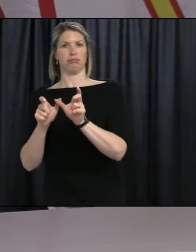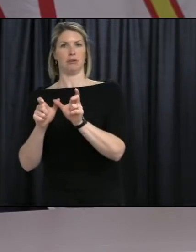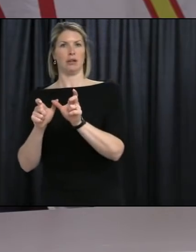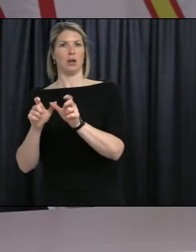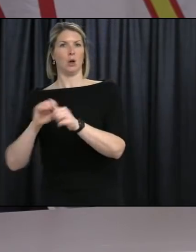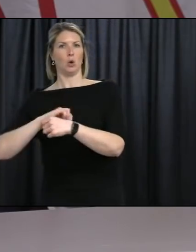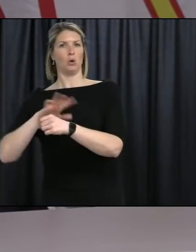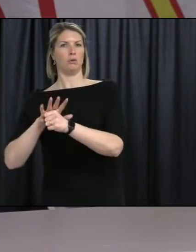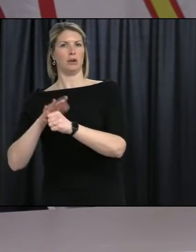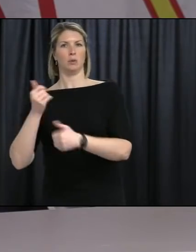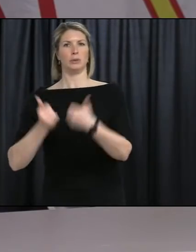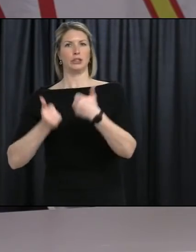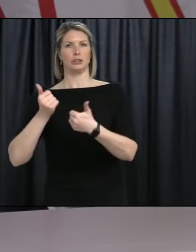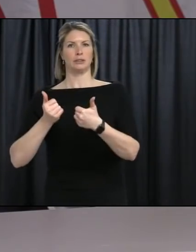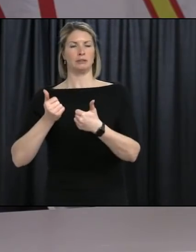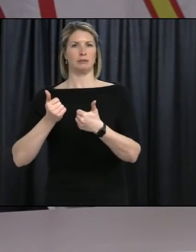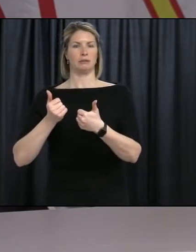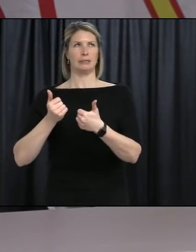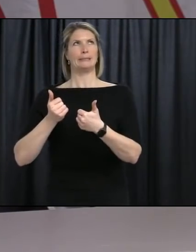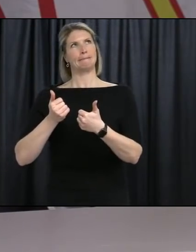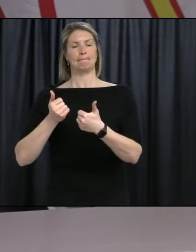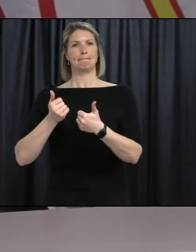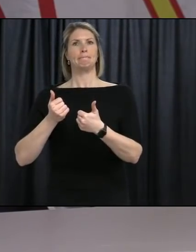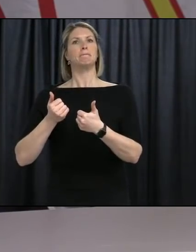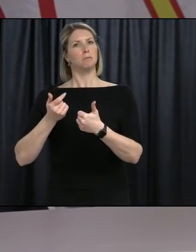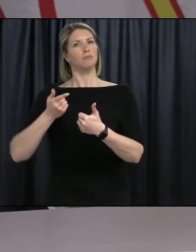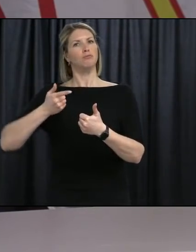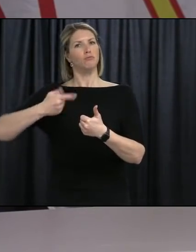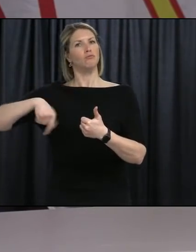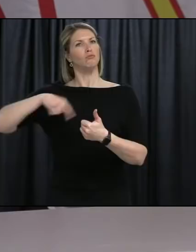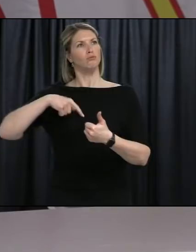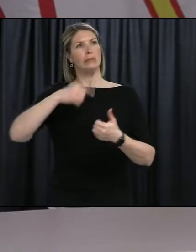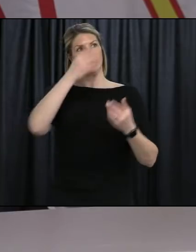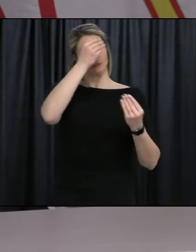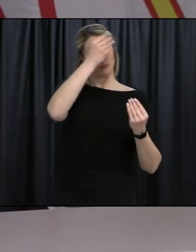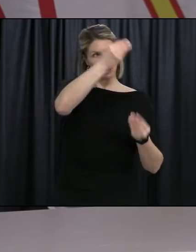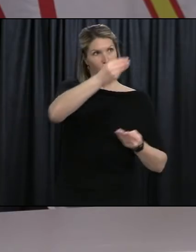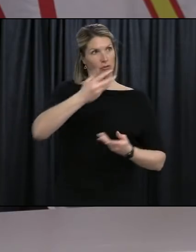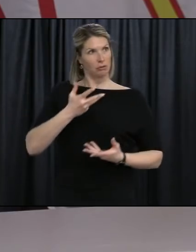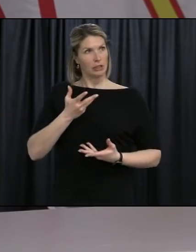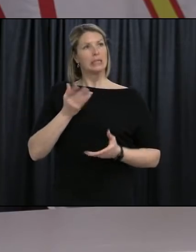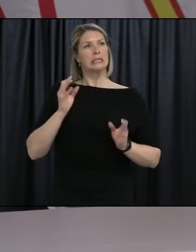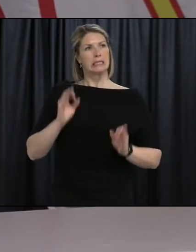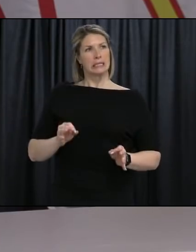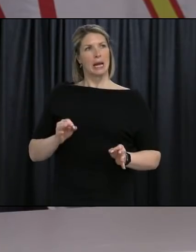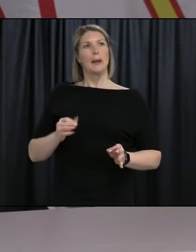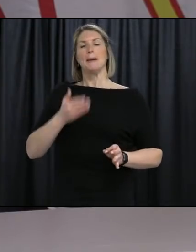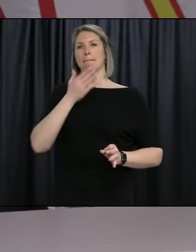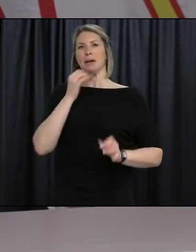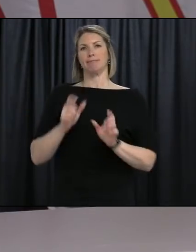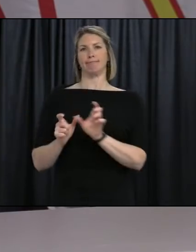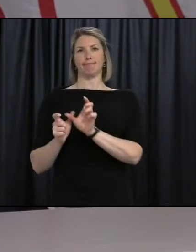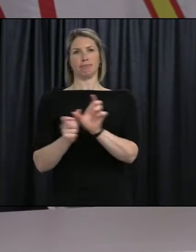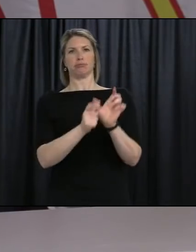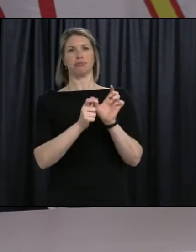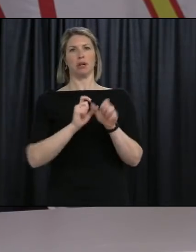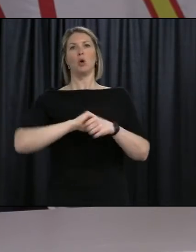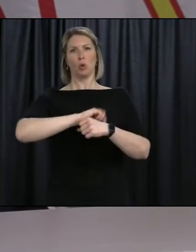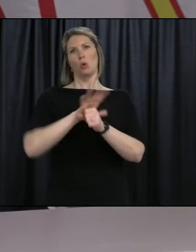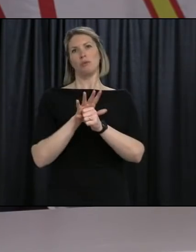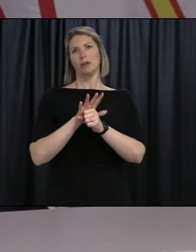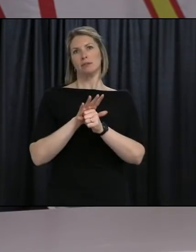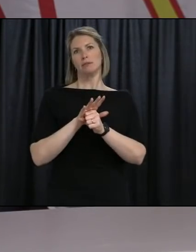faced with a potential risk, then, we do have to stop